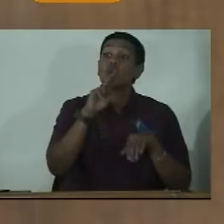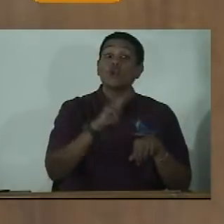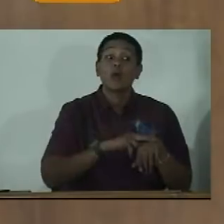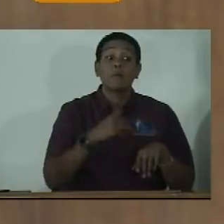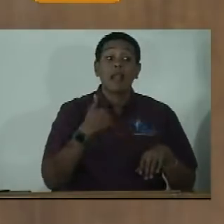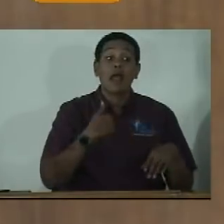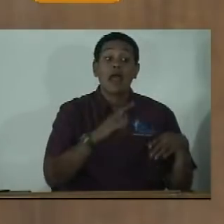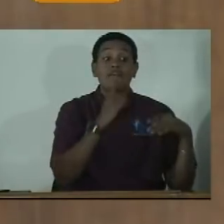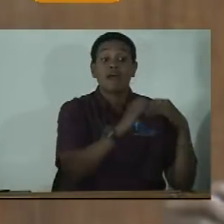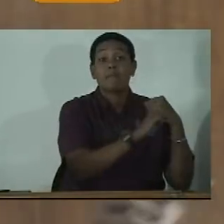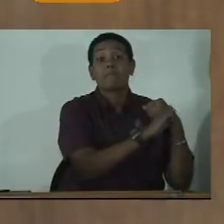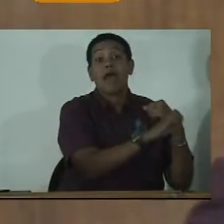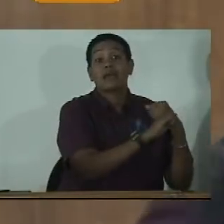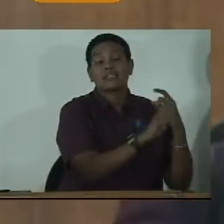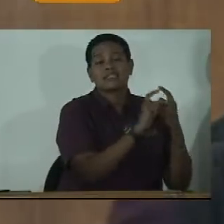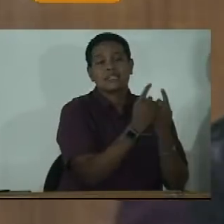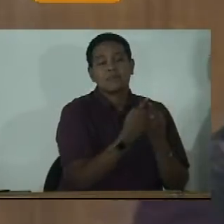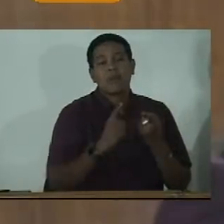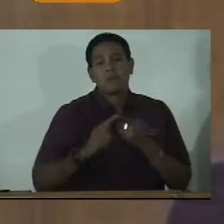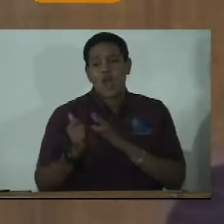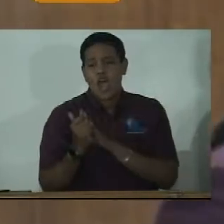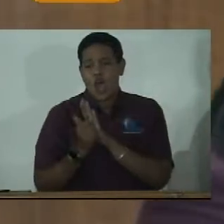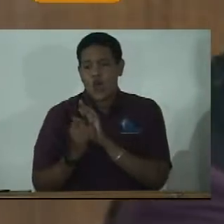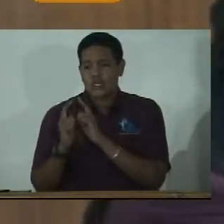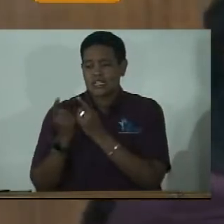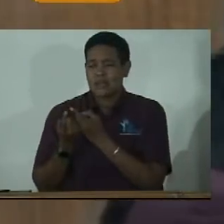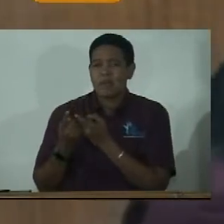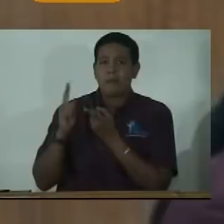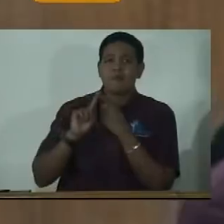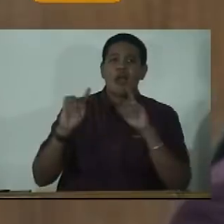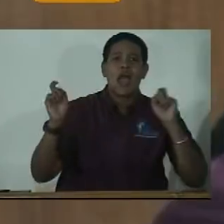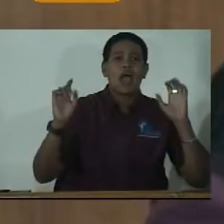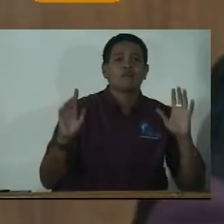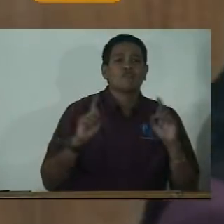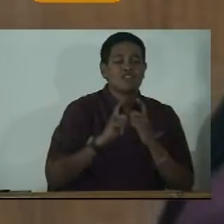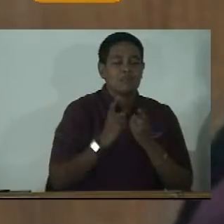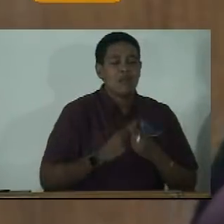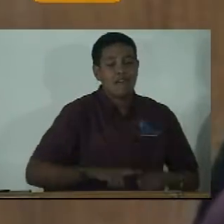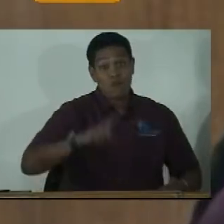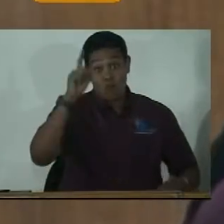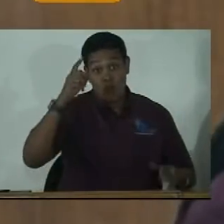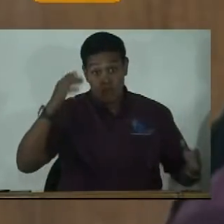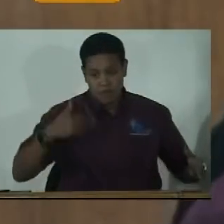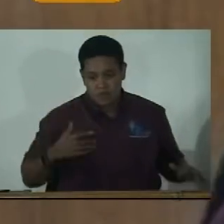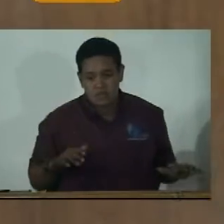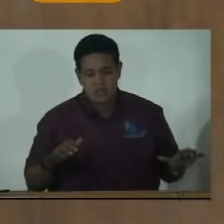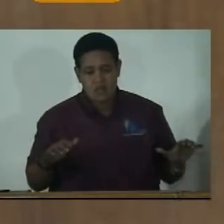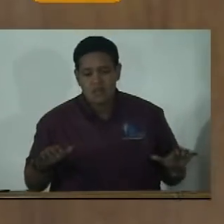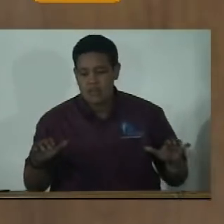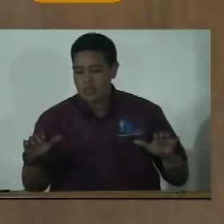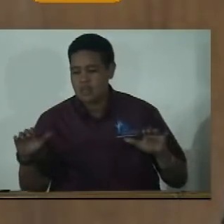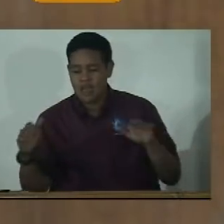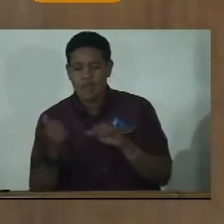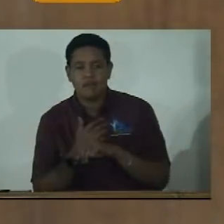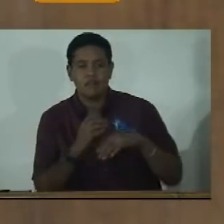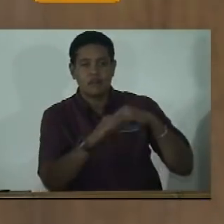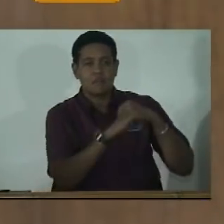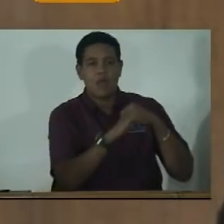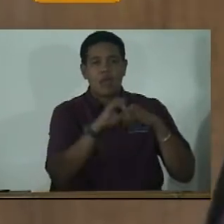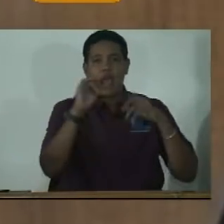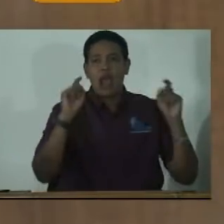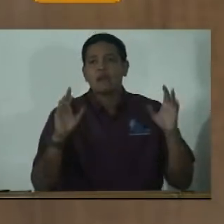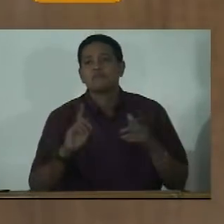marketing department and an accounting department and an administrator. You have one person, and she's the marketer, the admin,